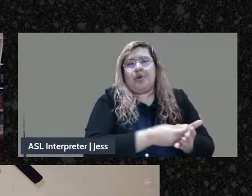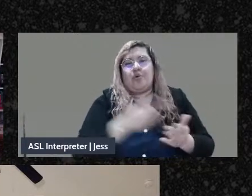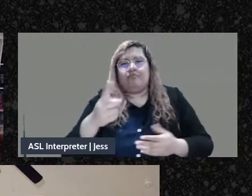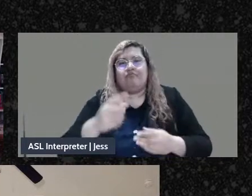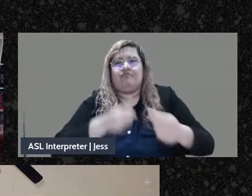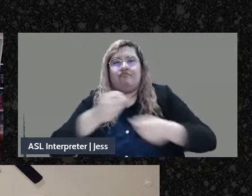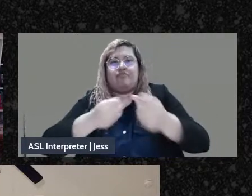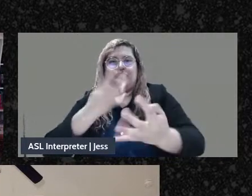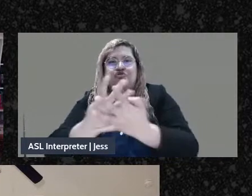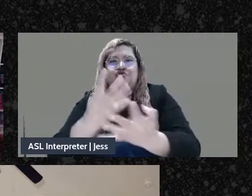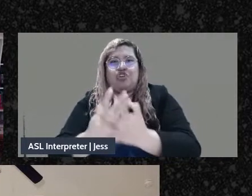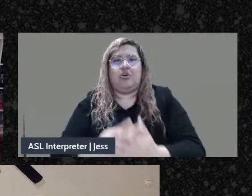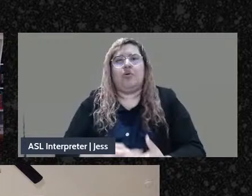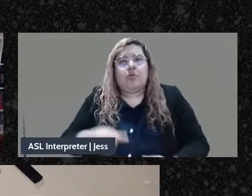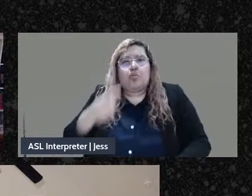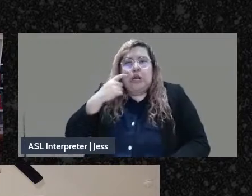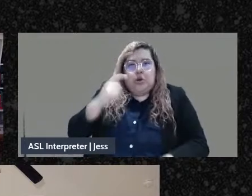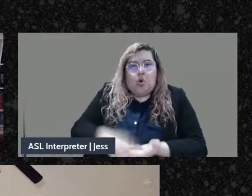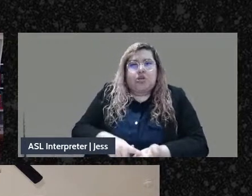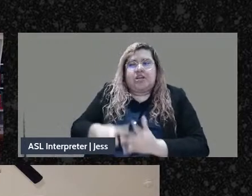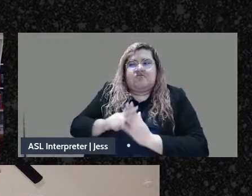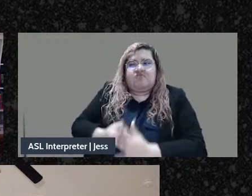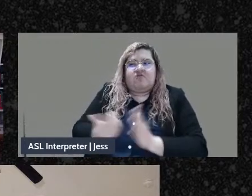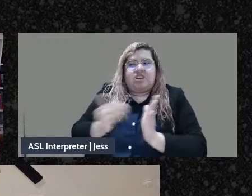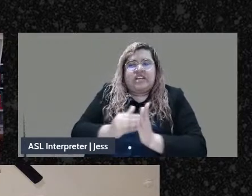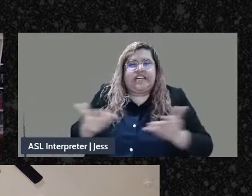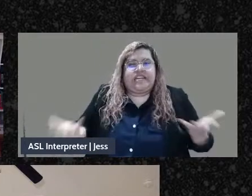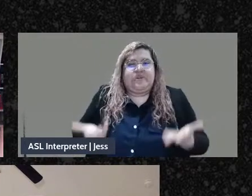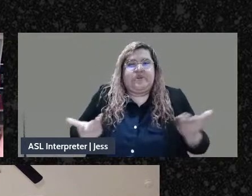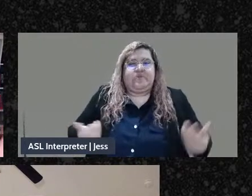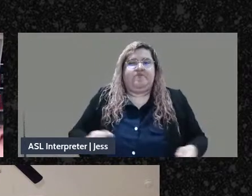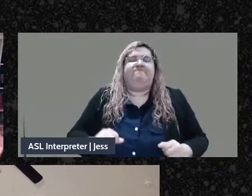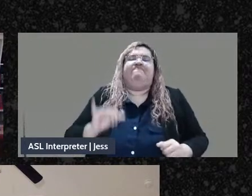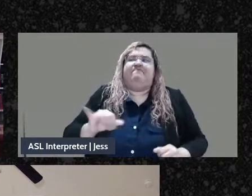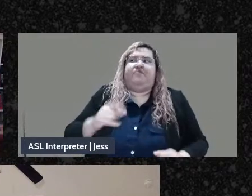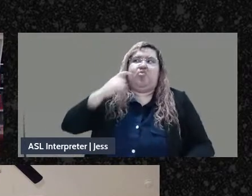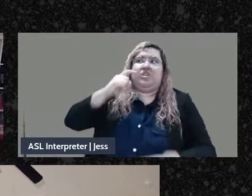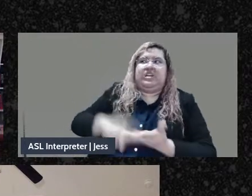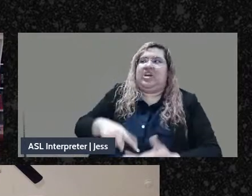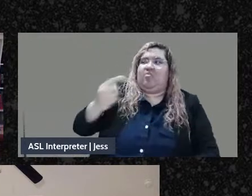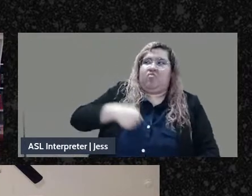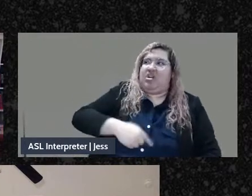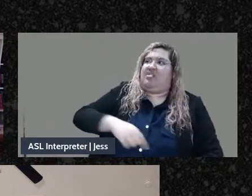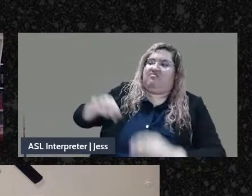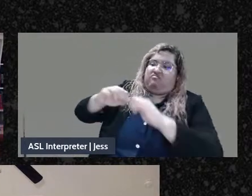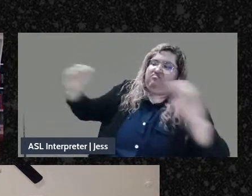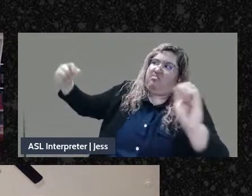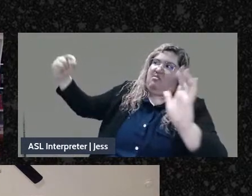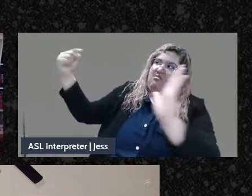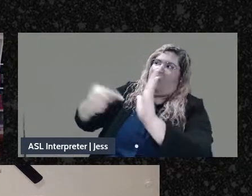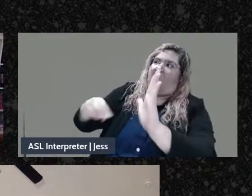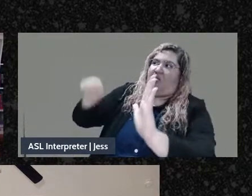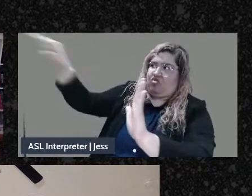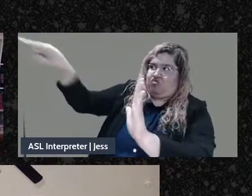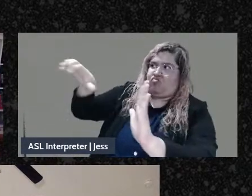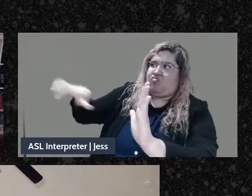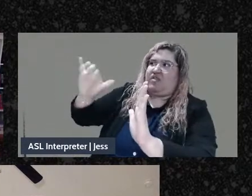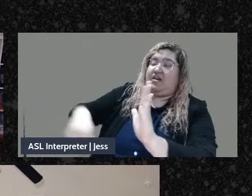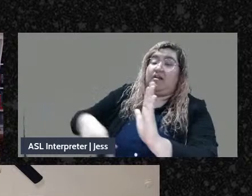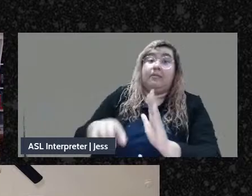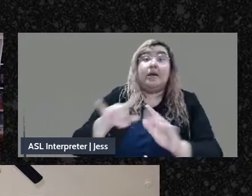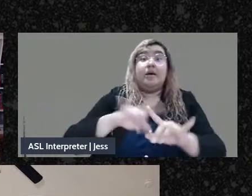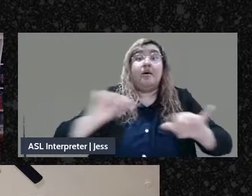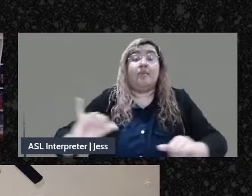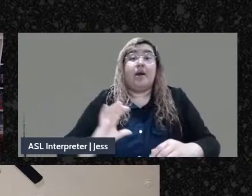like full force here, right? And so we see that, we're calling that out, and we're also focusing on building up our